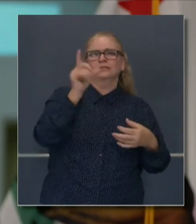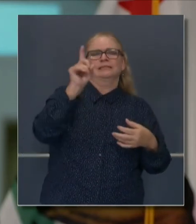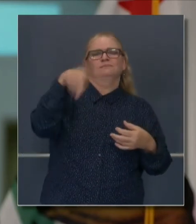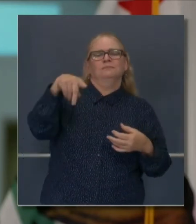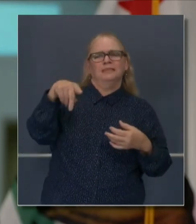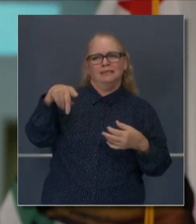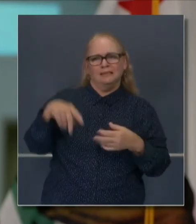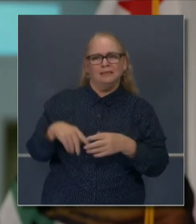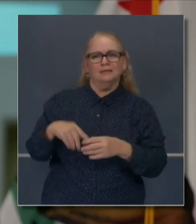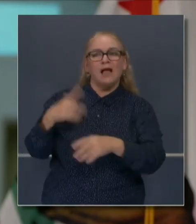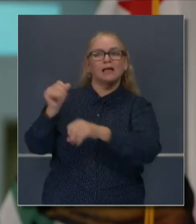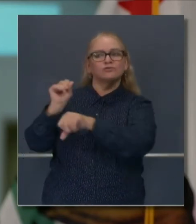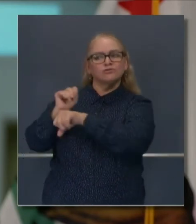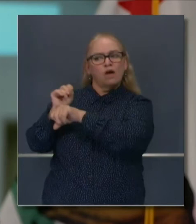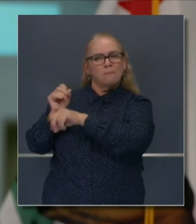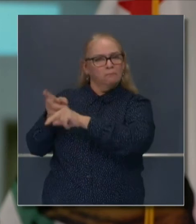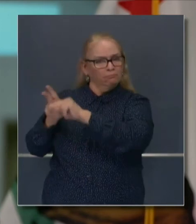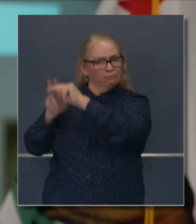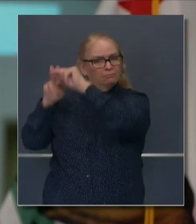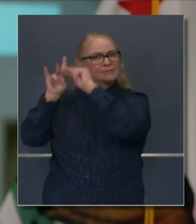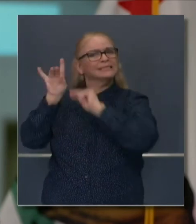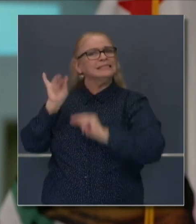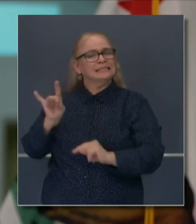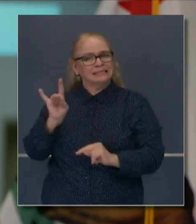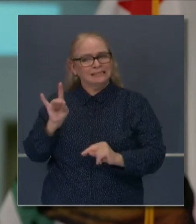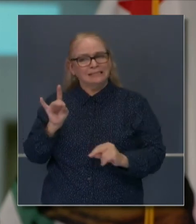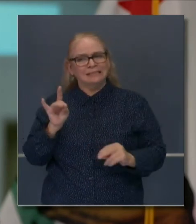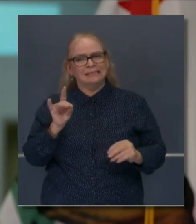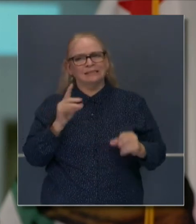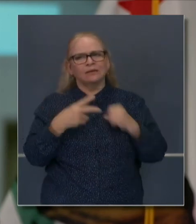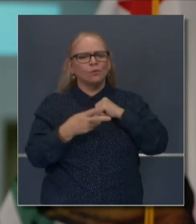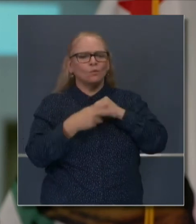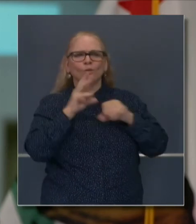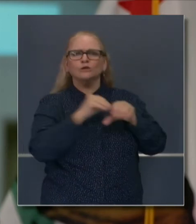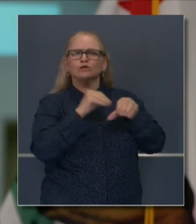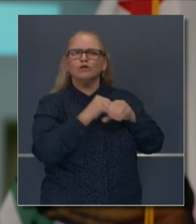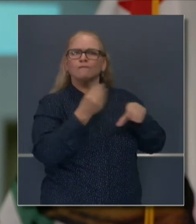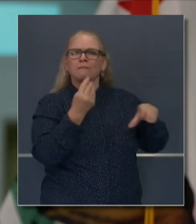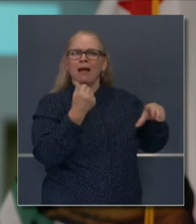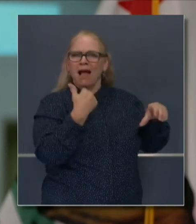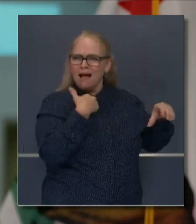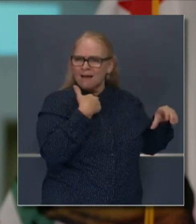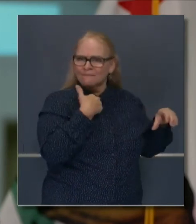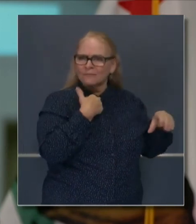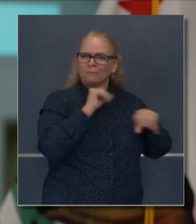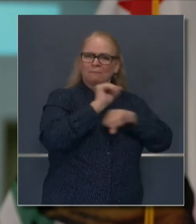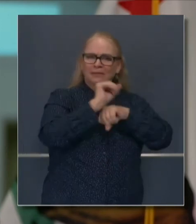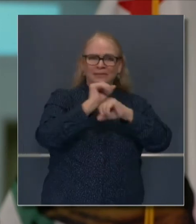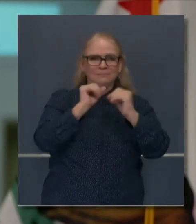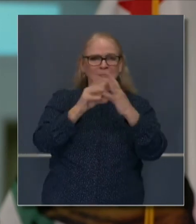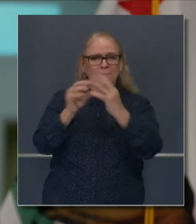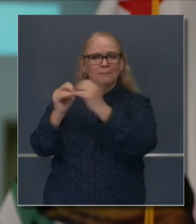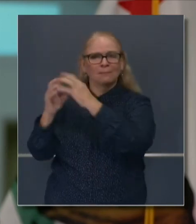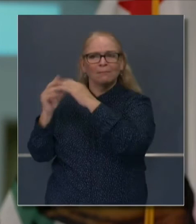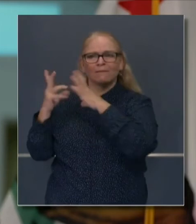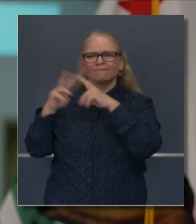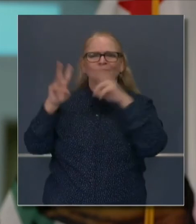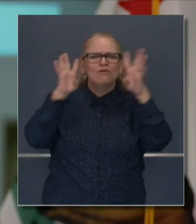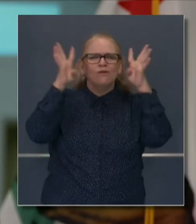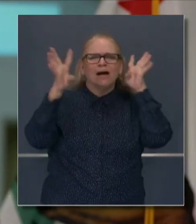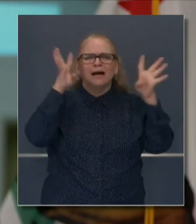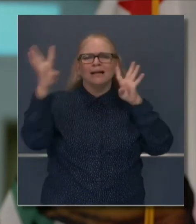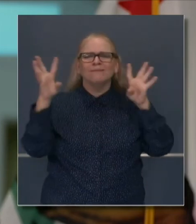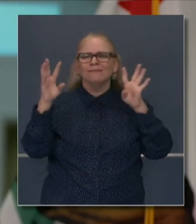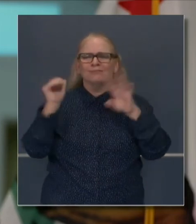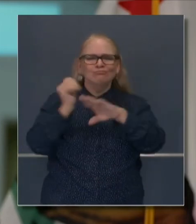creation, record surpluses, record reserves, record level of business startups, innovation, more scientists, more researchers,